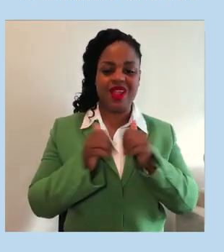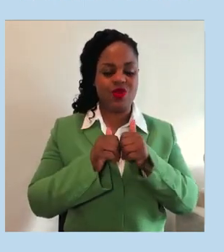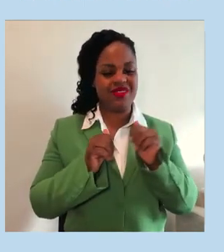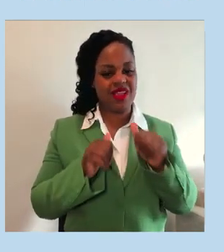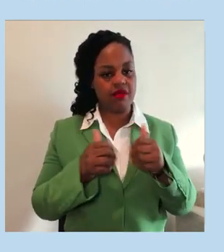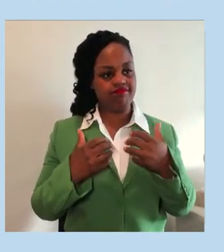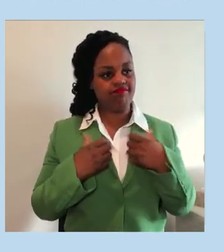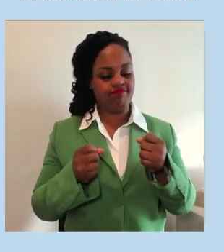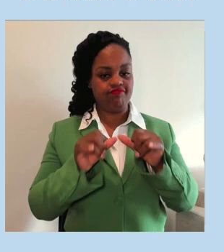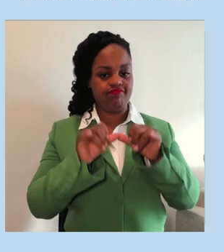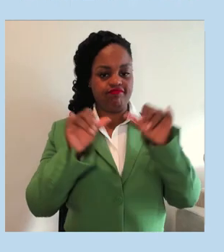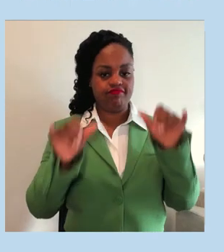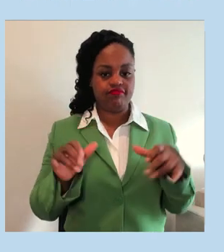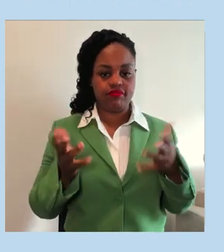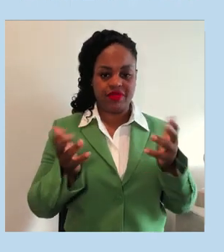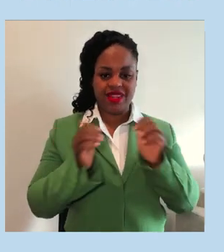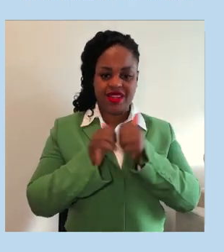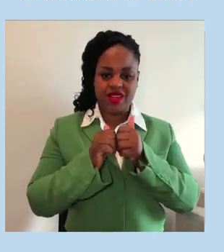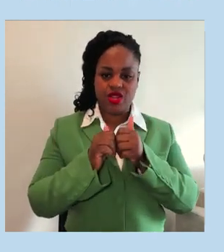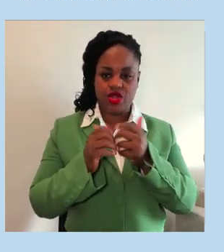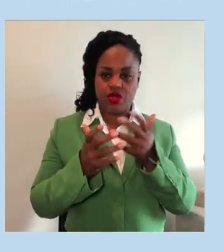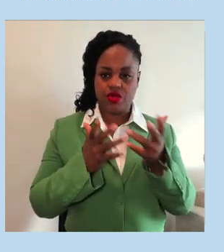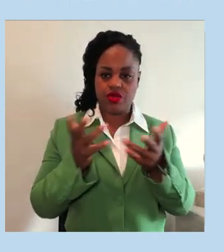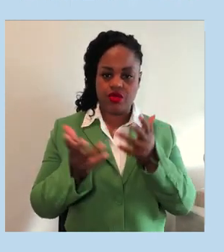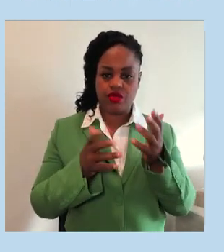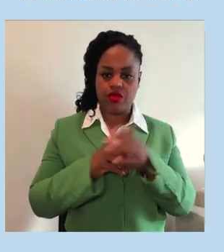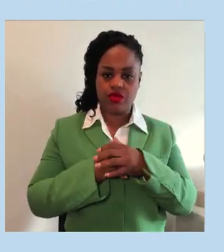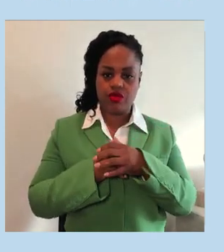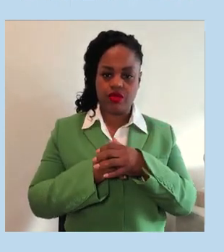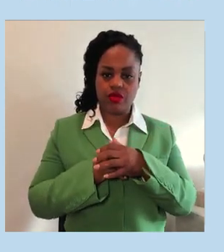designed and how healthcare is actually delivered?